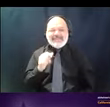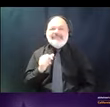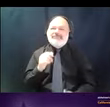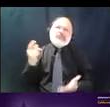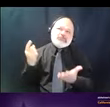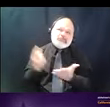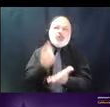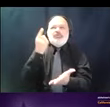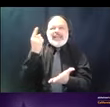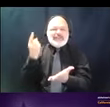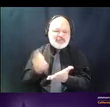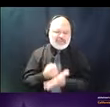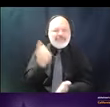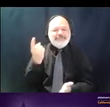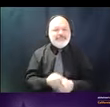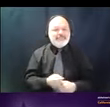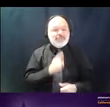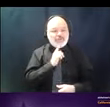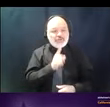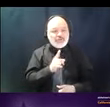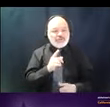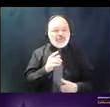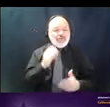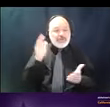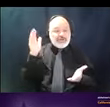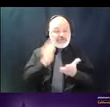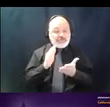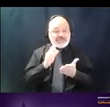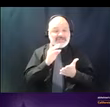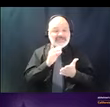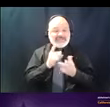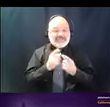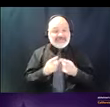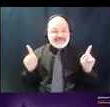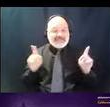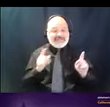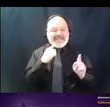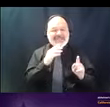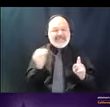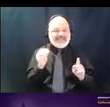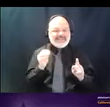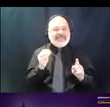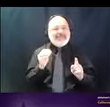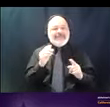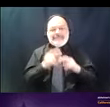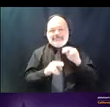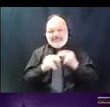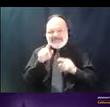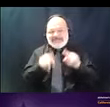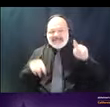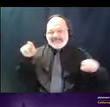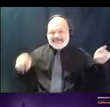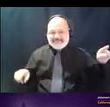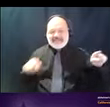time. Current efforts to reduce health disparities, address social determinants of health, build diversity in healthcare